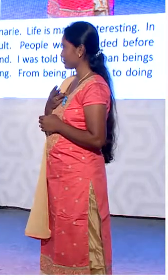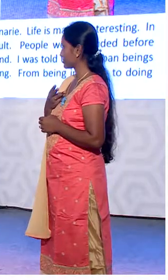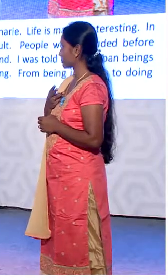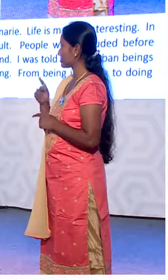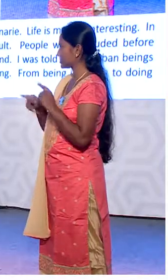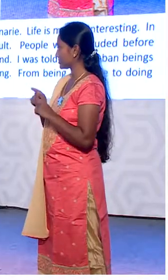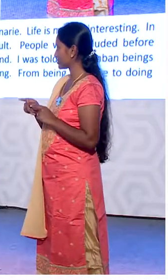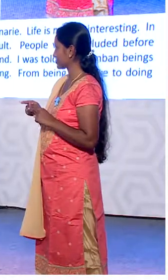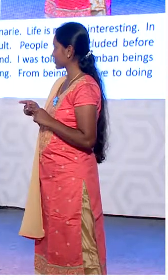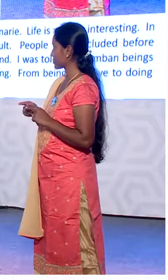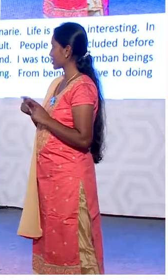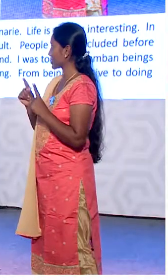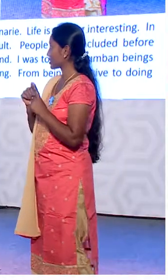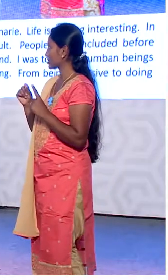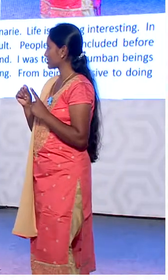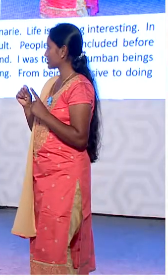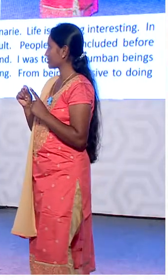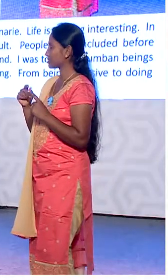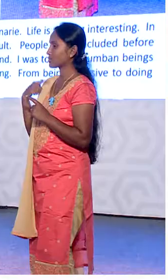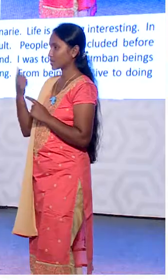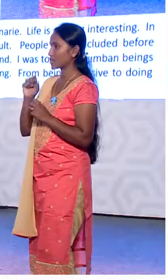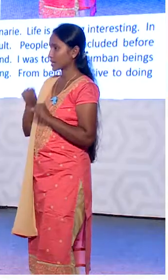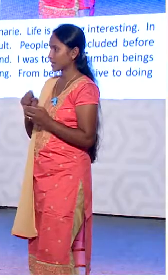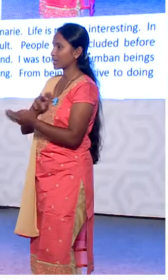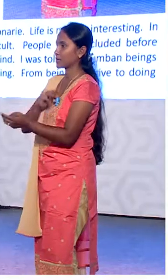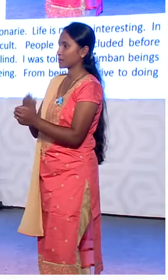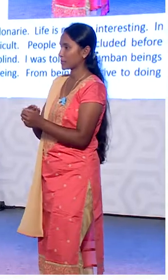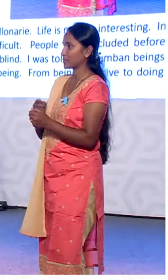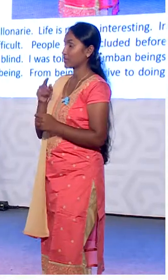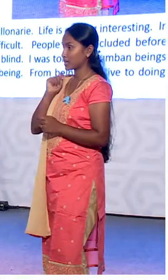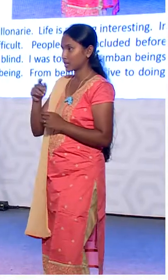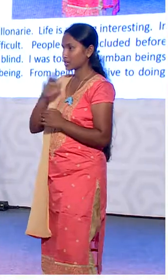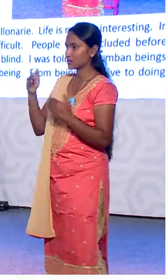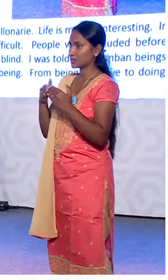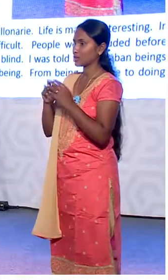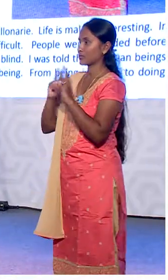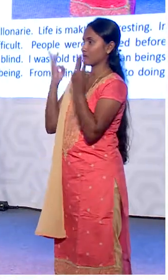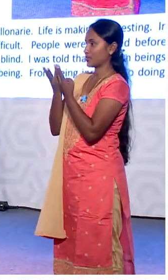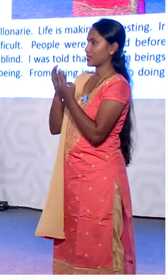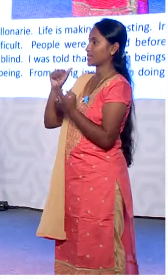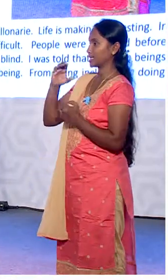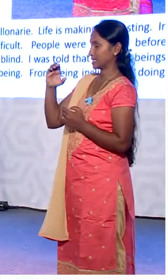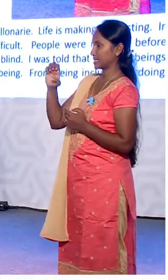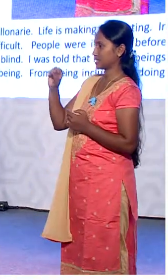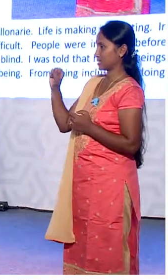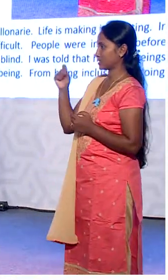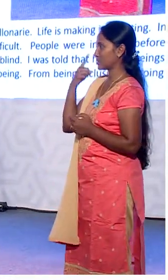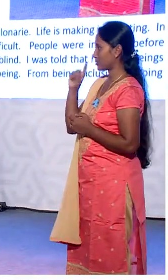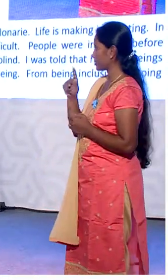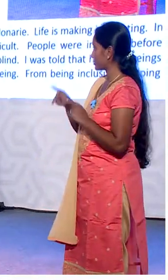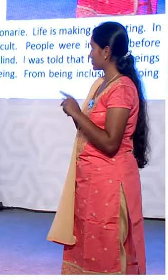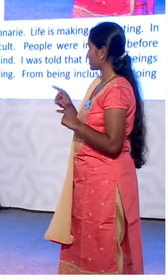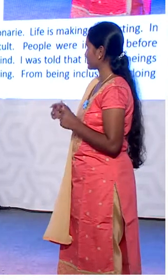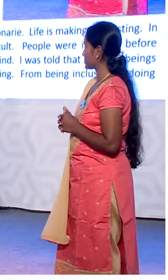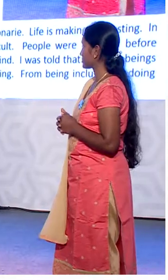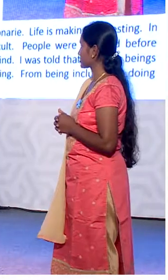people to be in power, we really need to make this world accessible. And the first step to